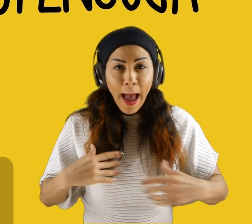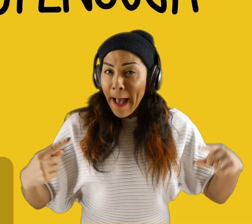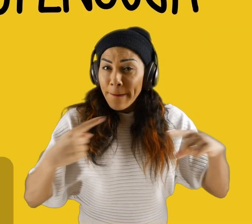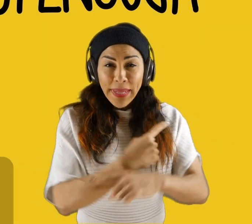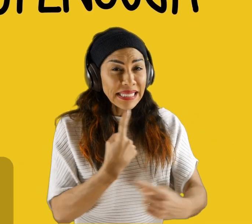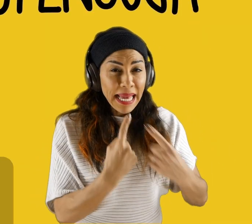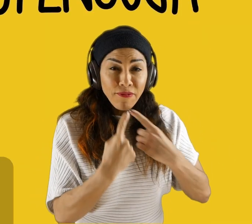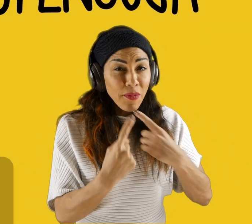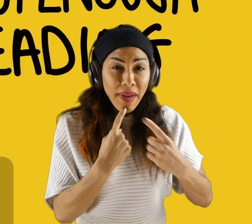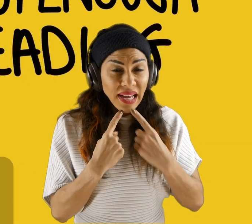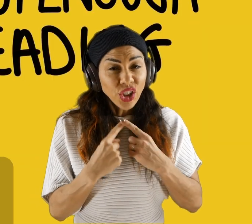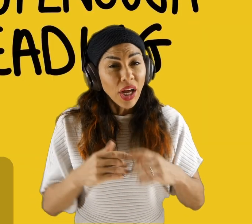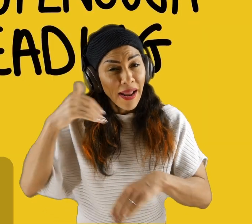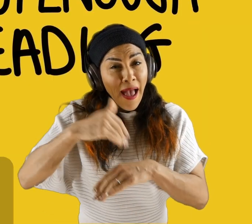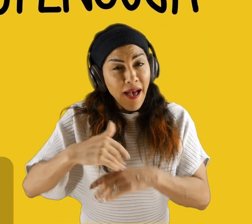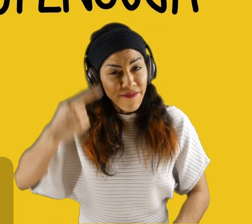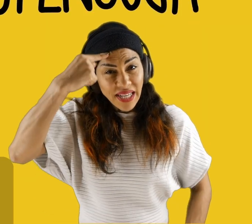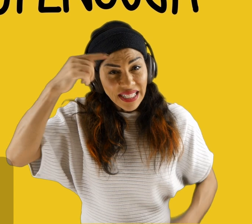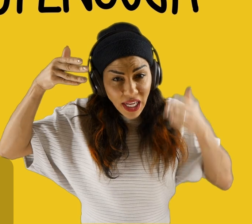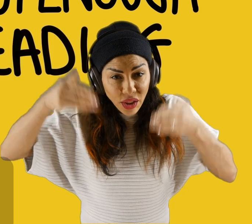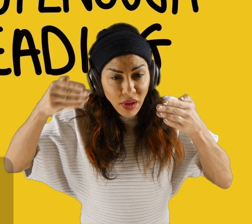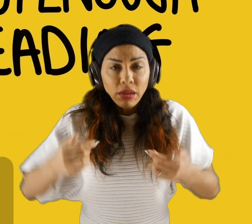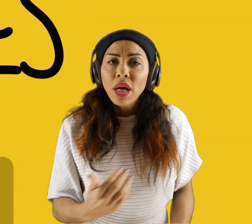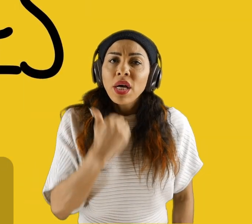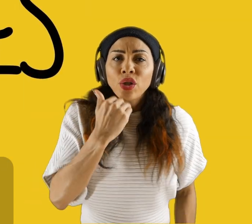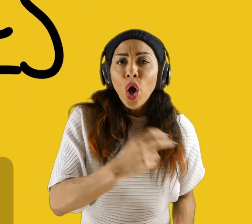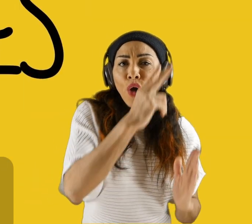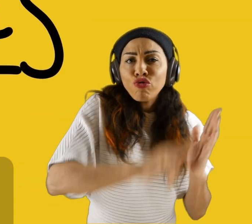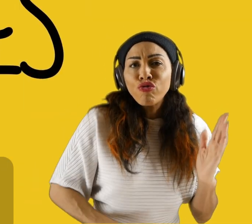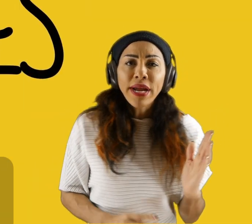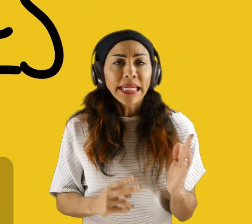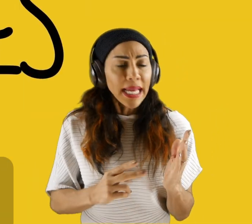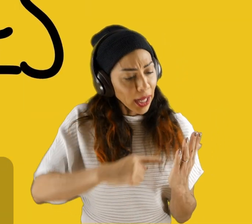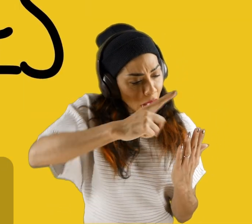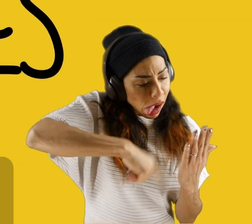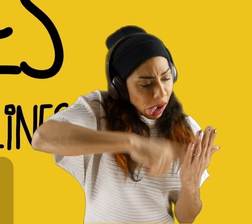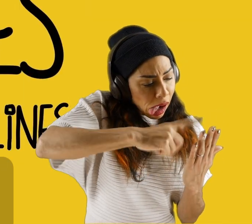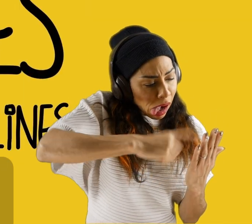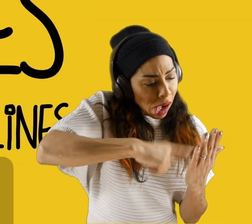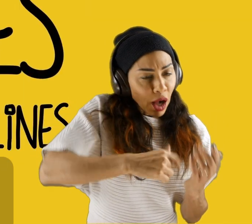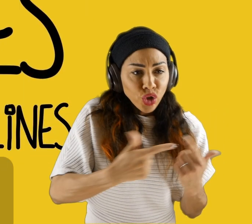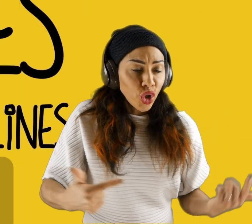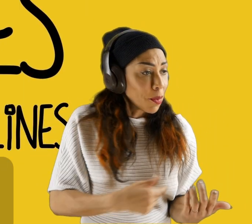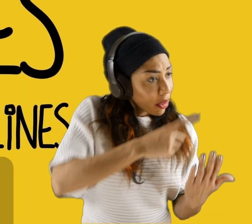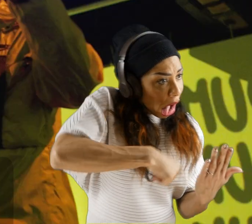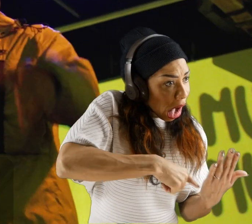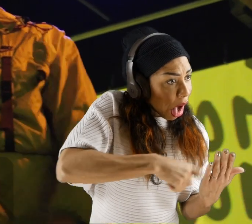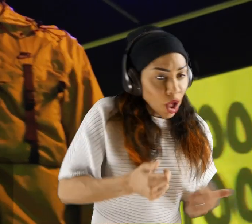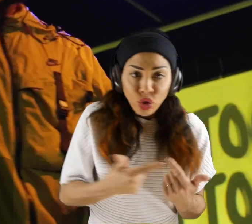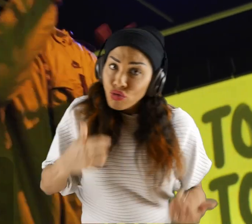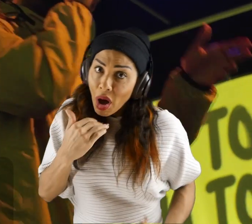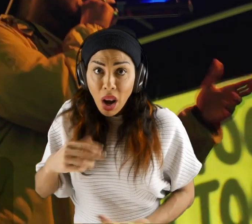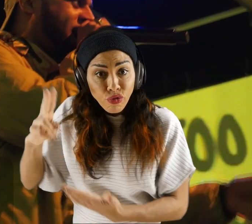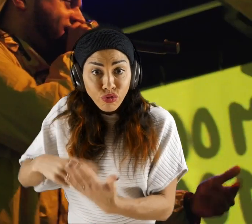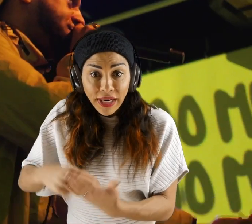attention span. Too much scrolling, not enough reading. Too much scrolling, not enough reading. Short headlines that stir your emotion means your attention span is depleting. Before you